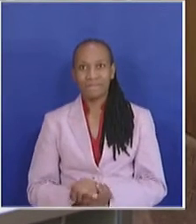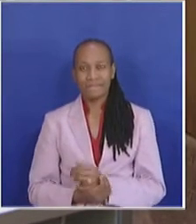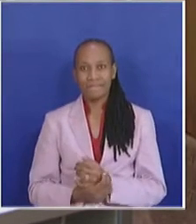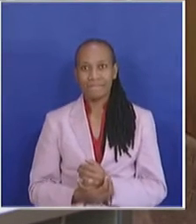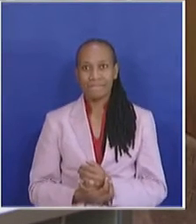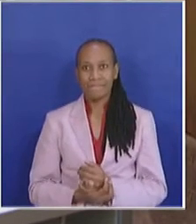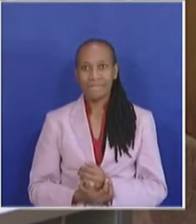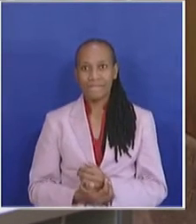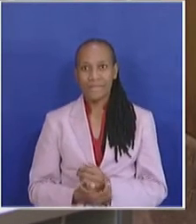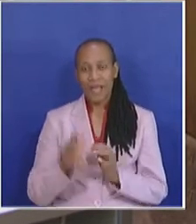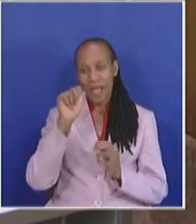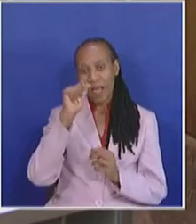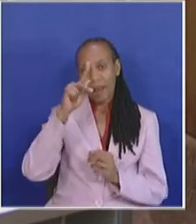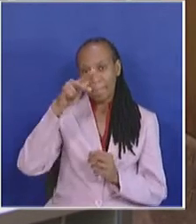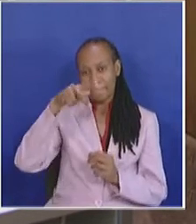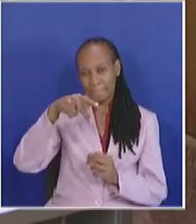The Honorable Appeal.